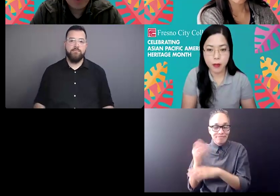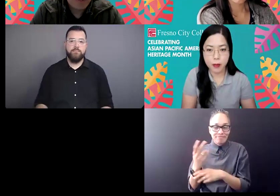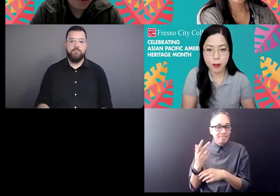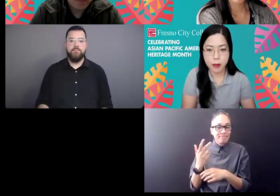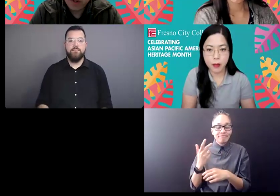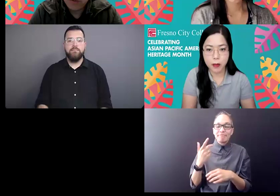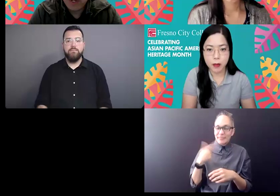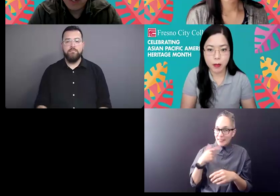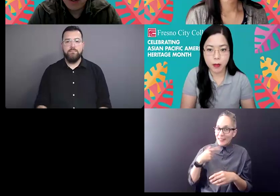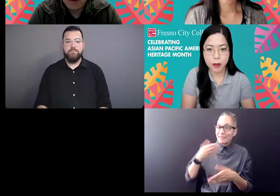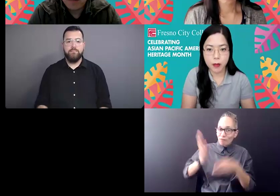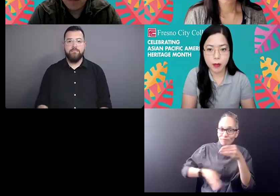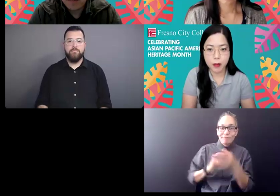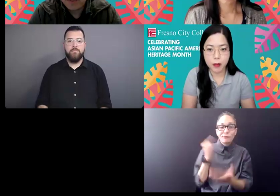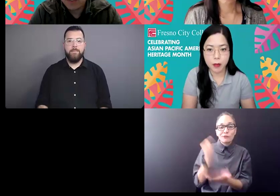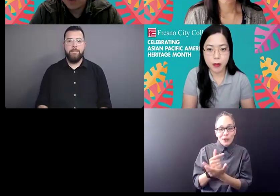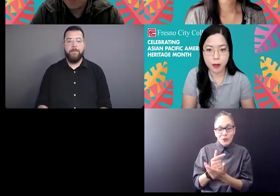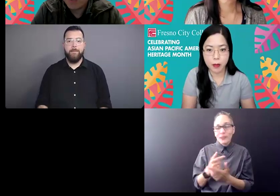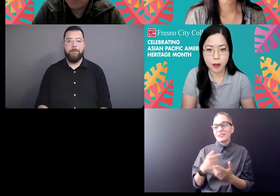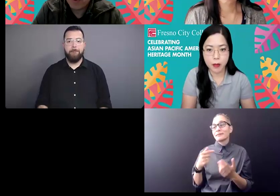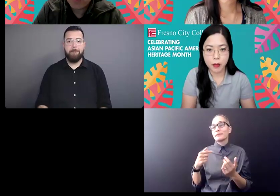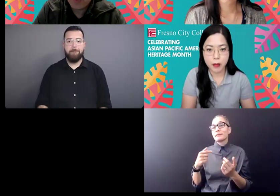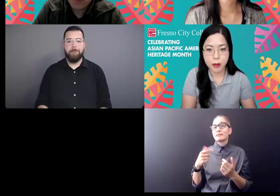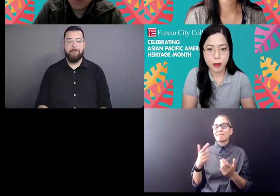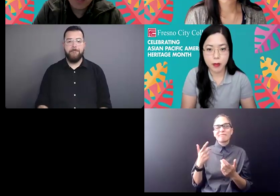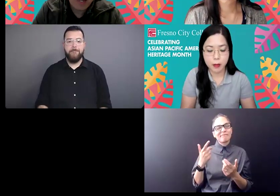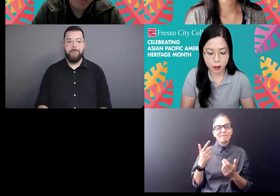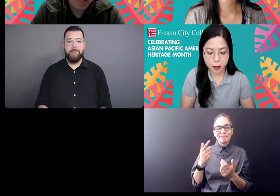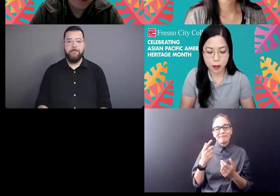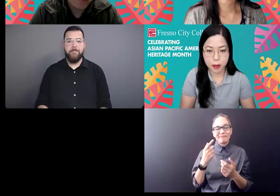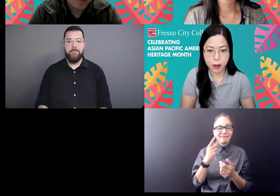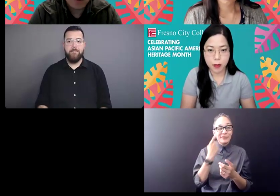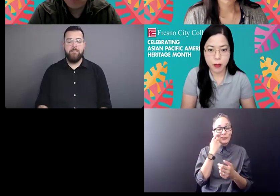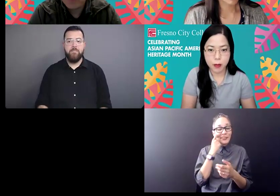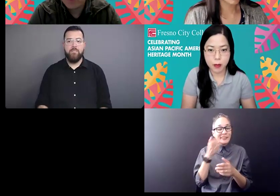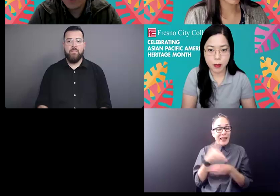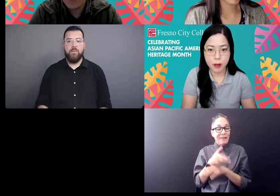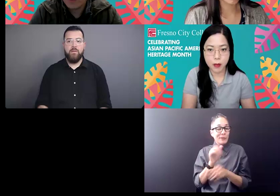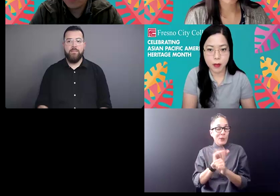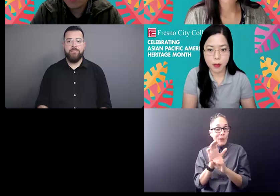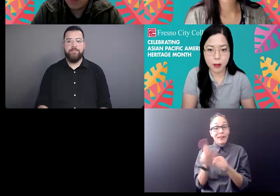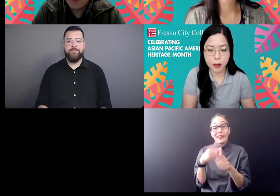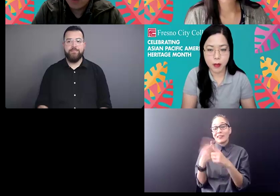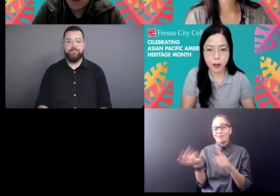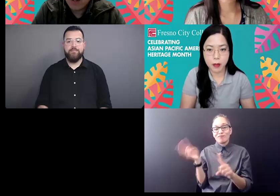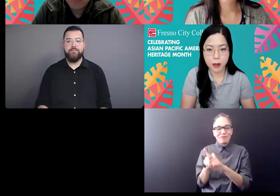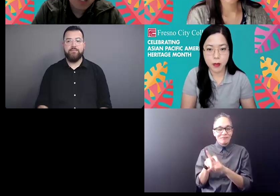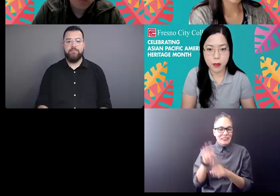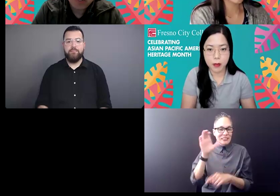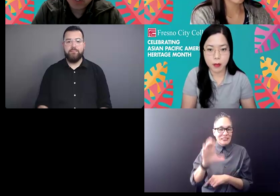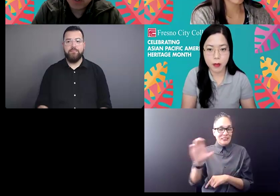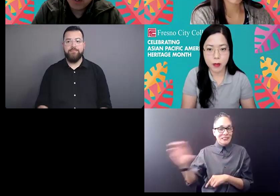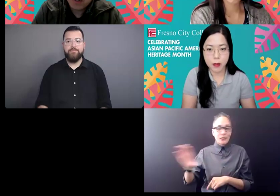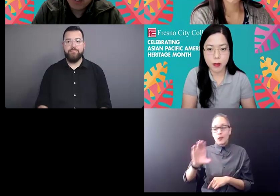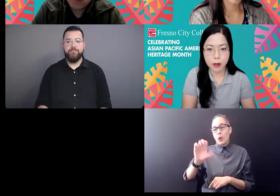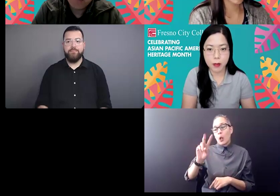But I completed my degree to mid to post COVID. And then I applied over at Clovis Community College as an